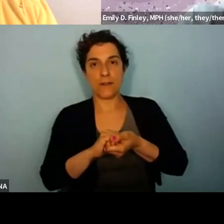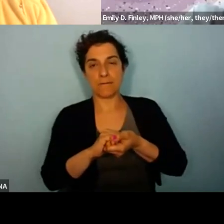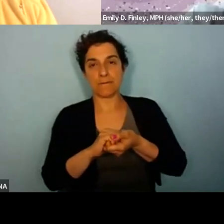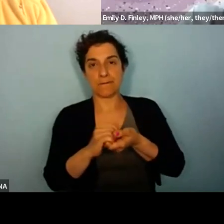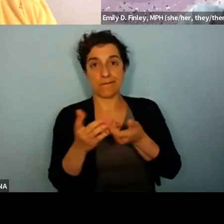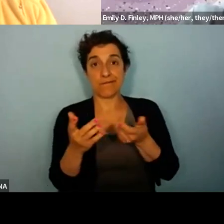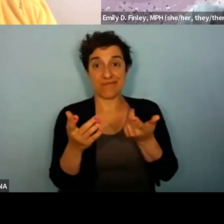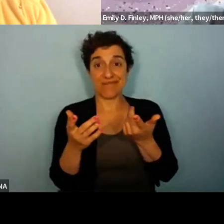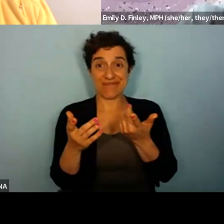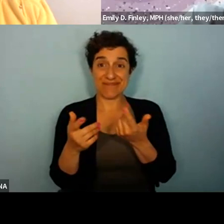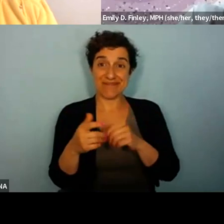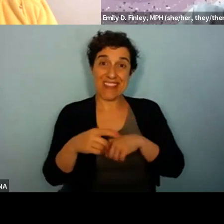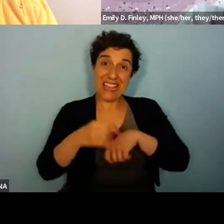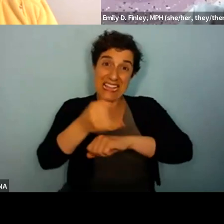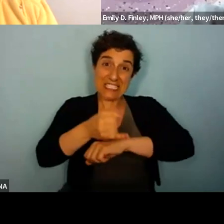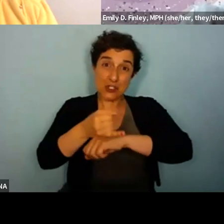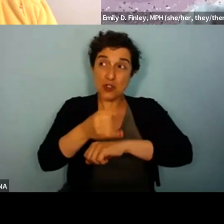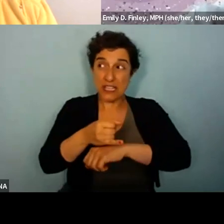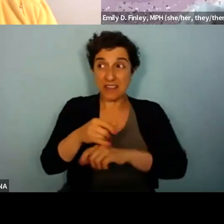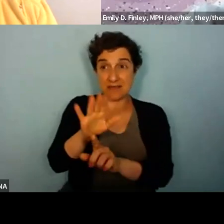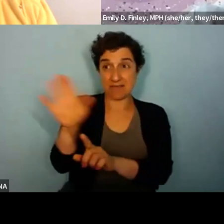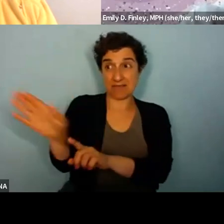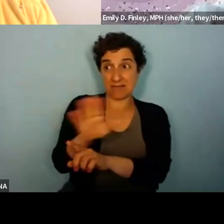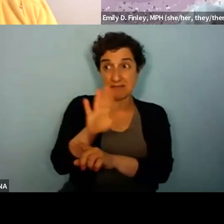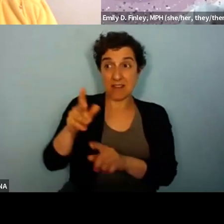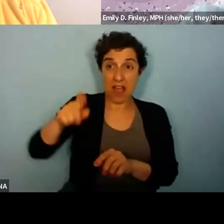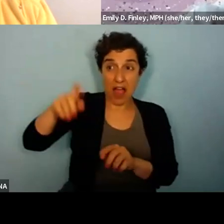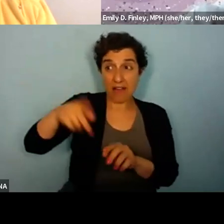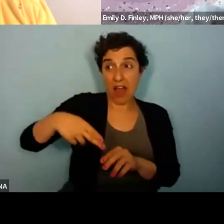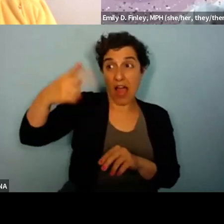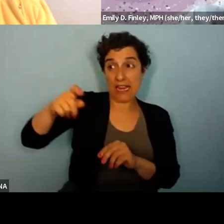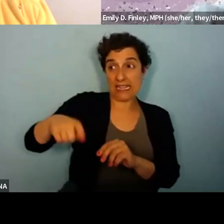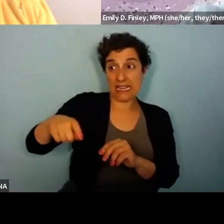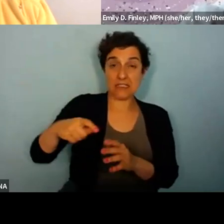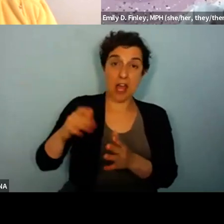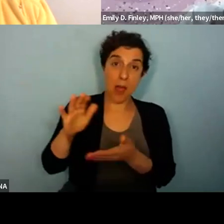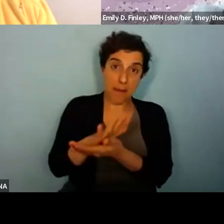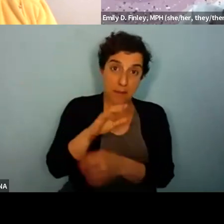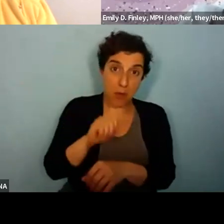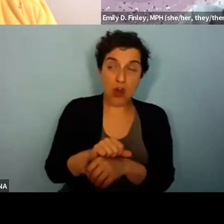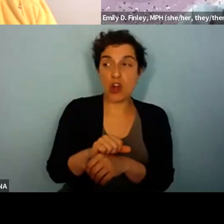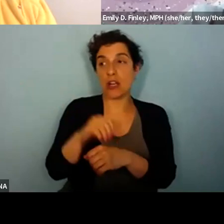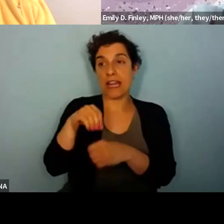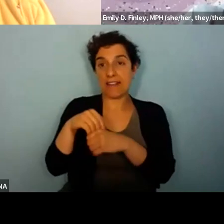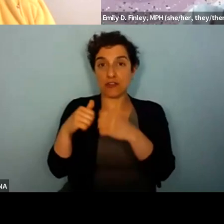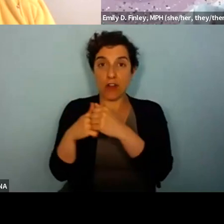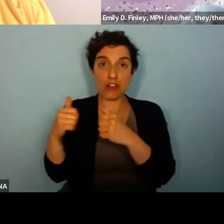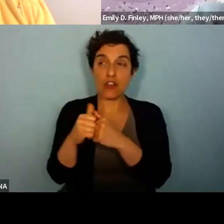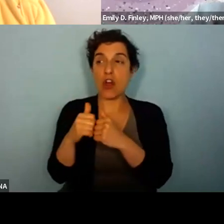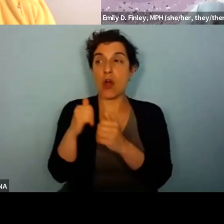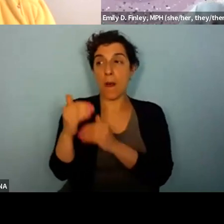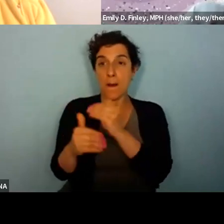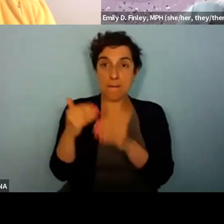institutions are high needs partners. Like there's a lot of paperwork, there's a lot of processes, there's a lot of infrastructure and hoops